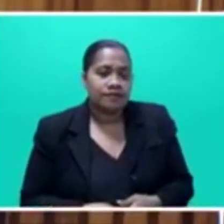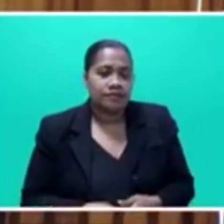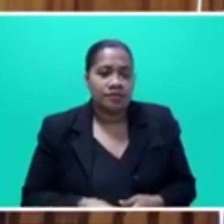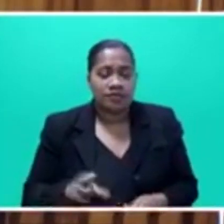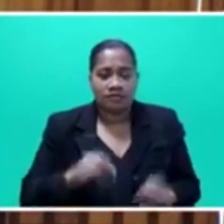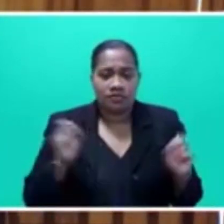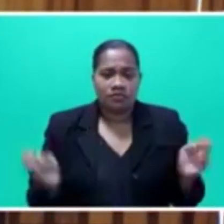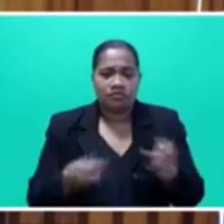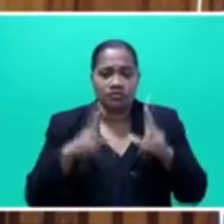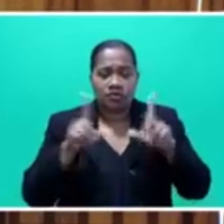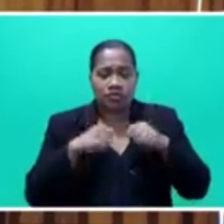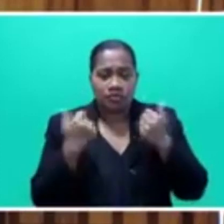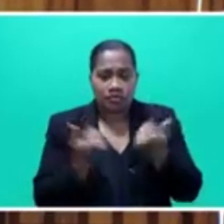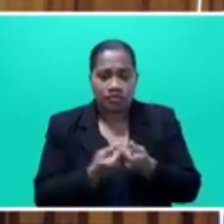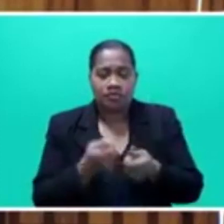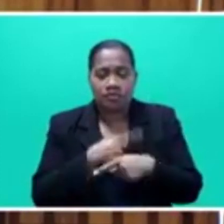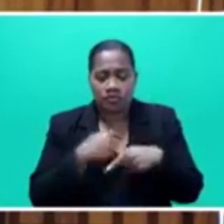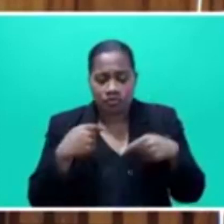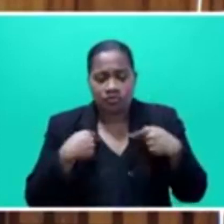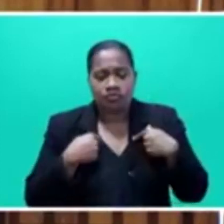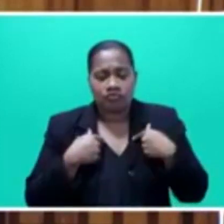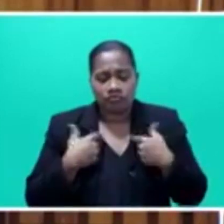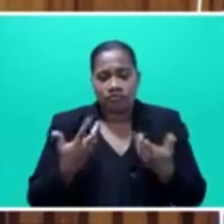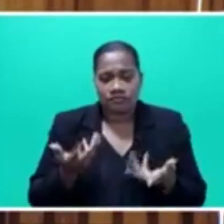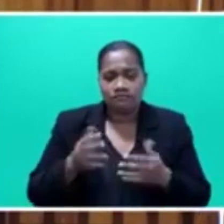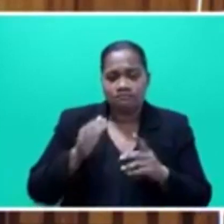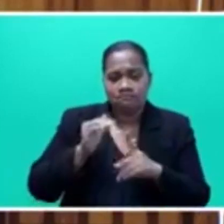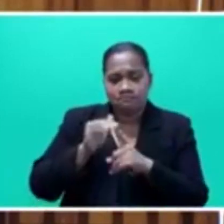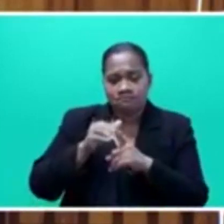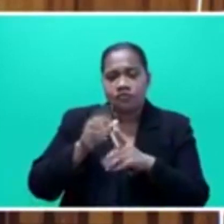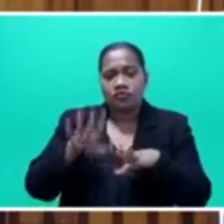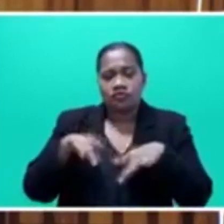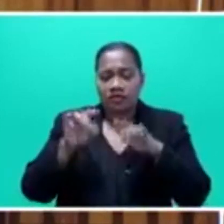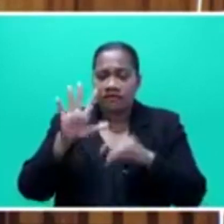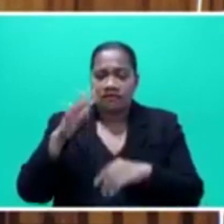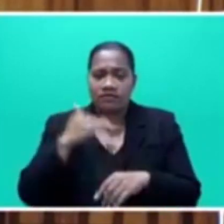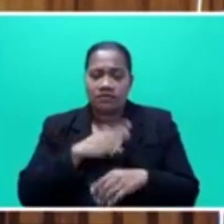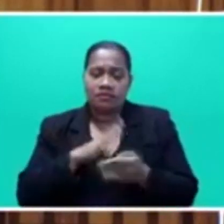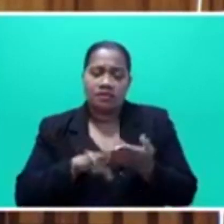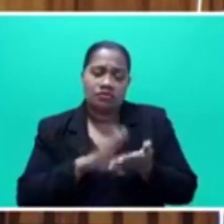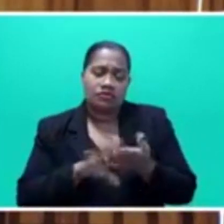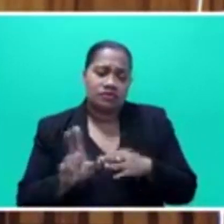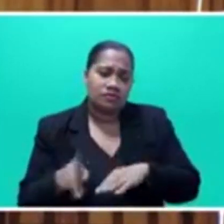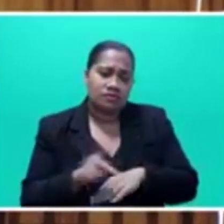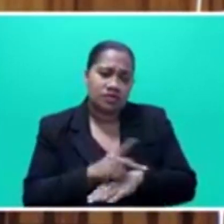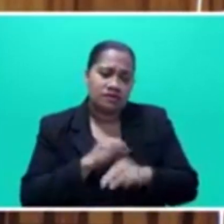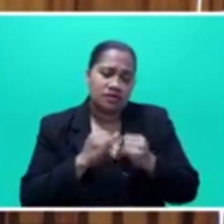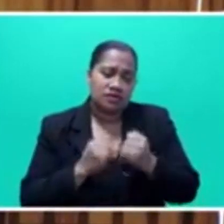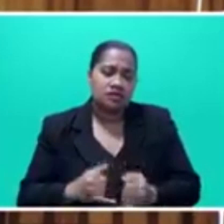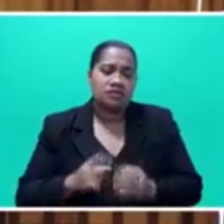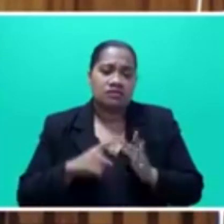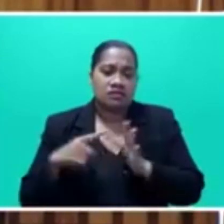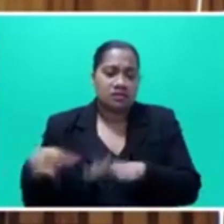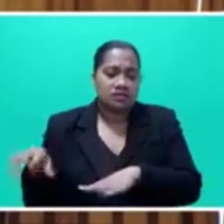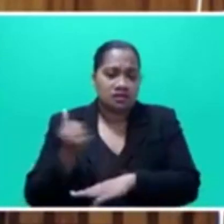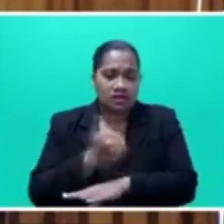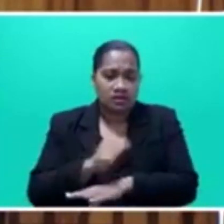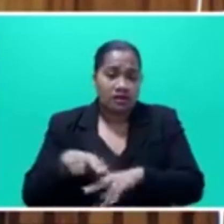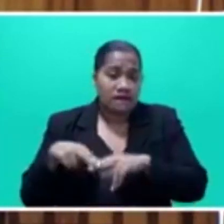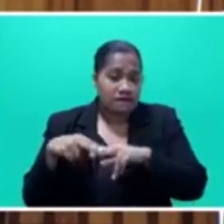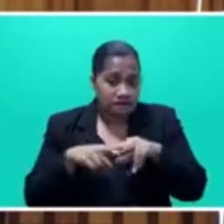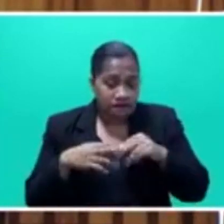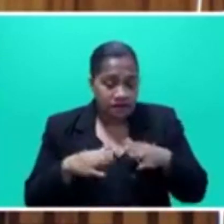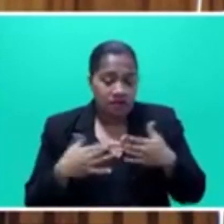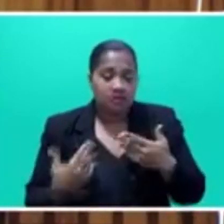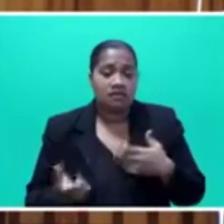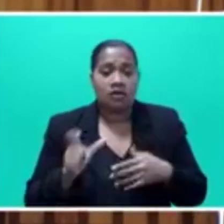Agreement. We managed to lobby Australia to increase its climate finance commitment by Australian $500 million for the Pacific and Southeast Asia, Mr. Speaker, sir. Fiji is currently co-chairing